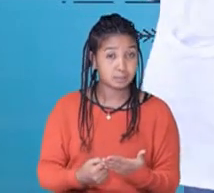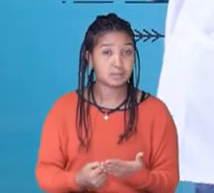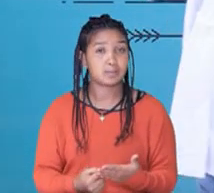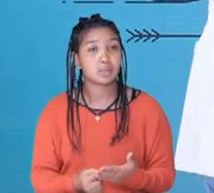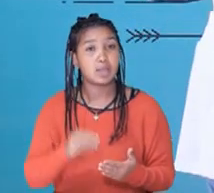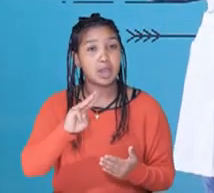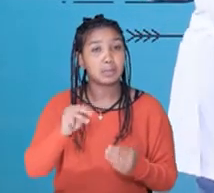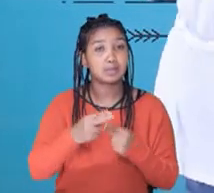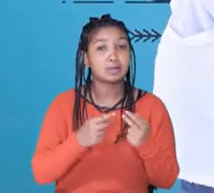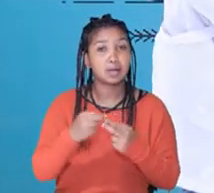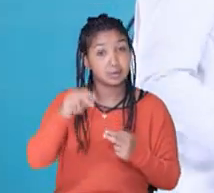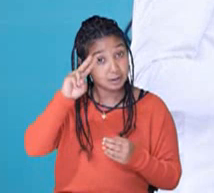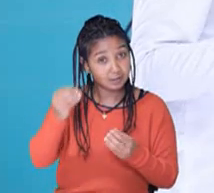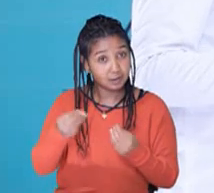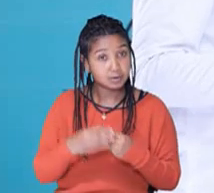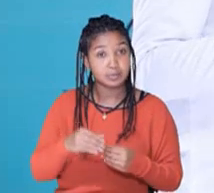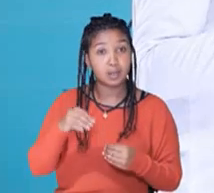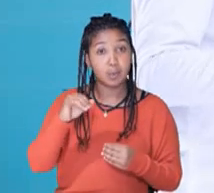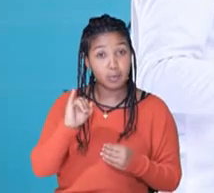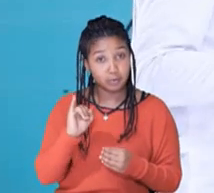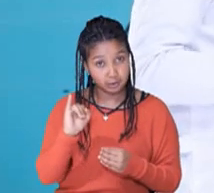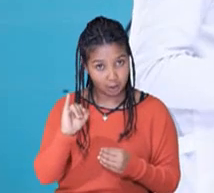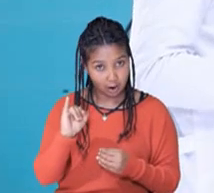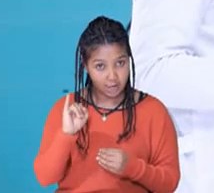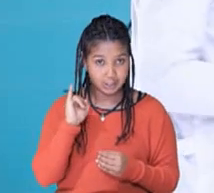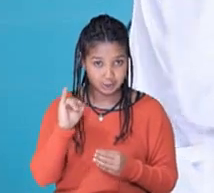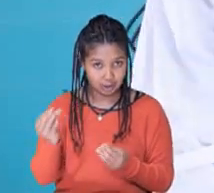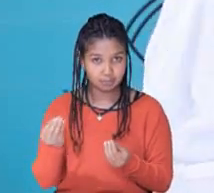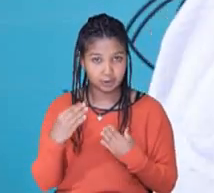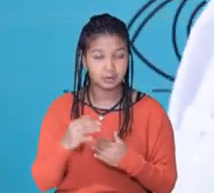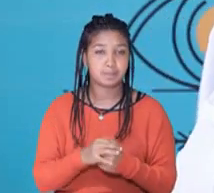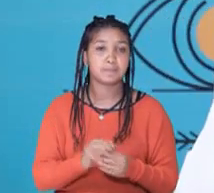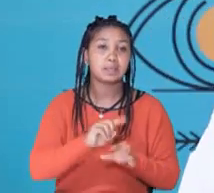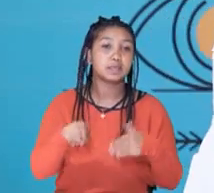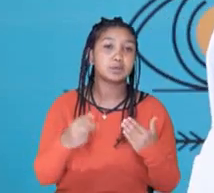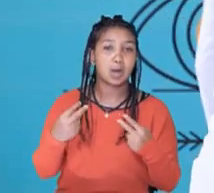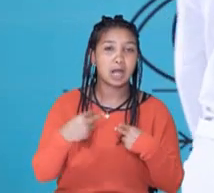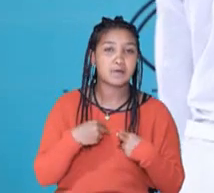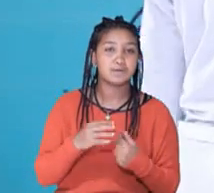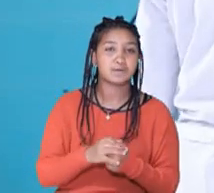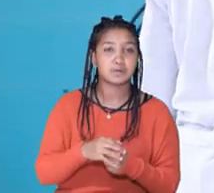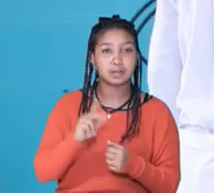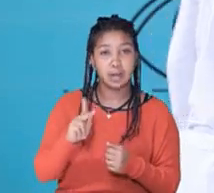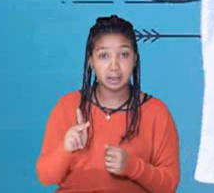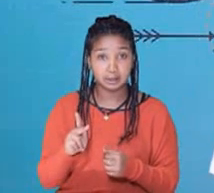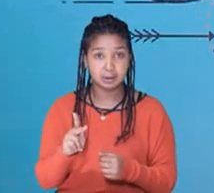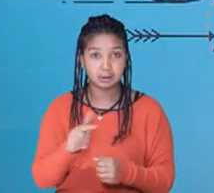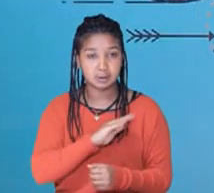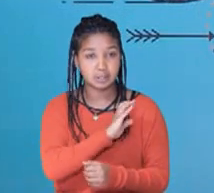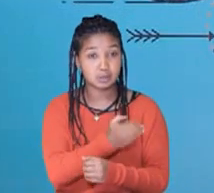already discussed. M times r squared gives us moment of inertia. So we can have the kinetic energy